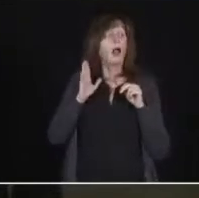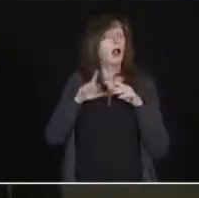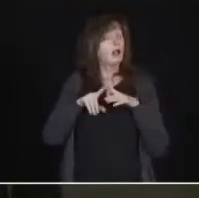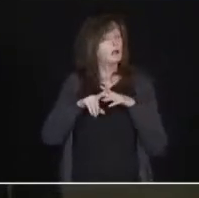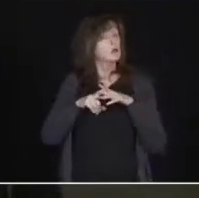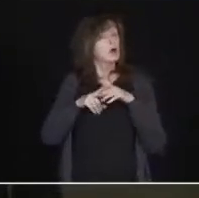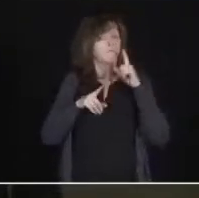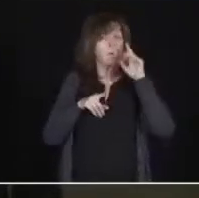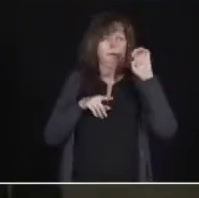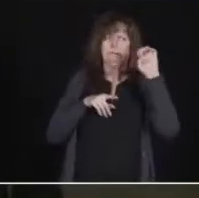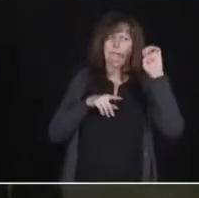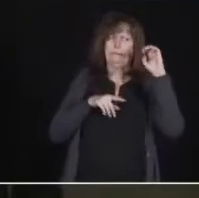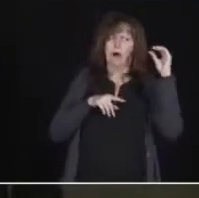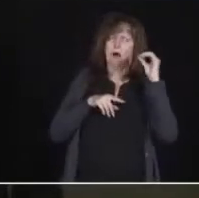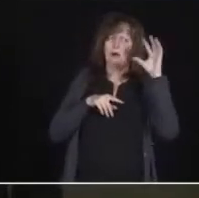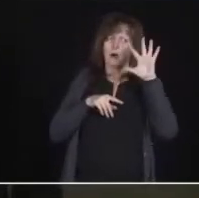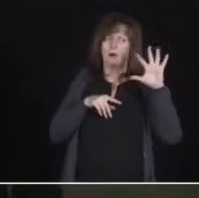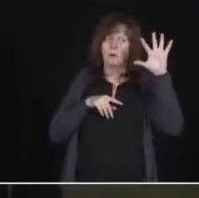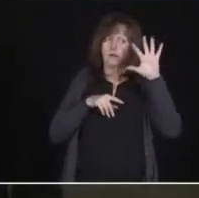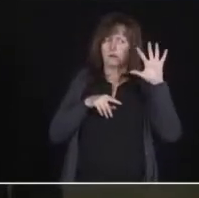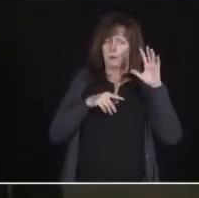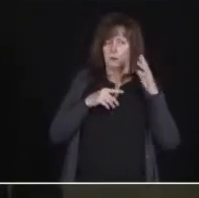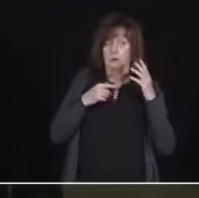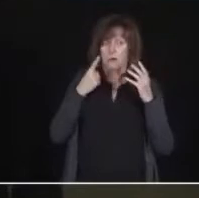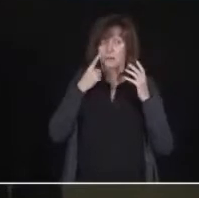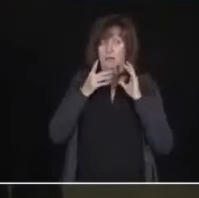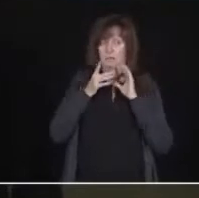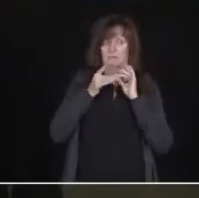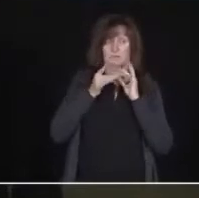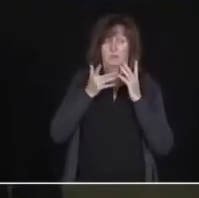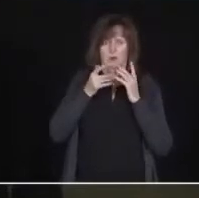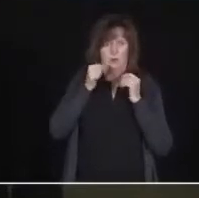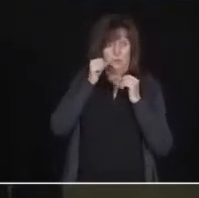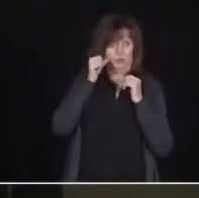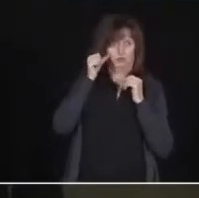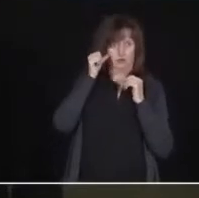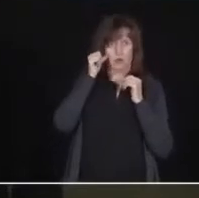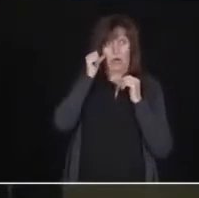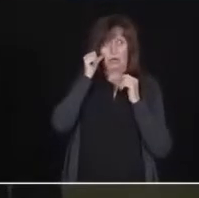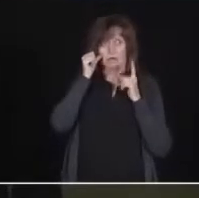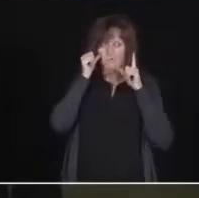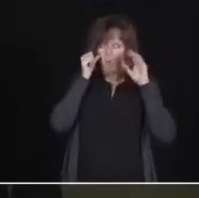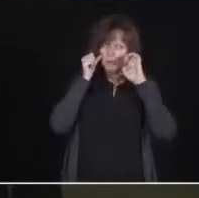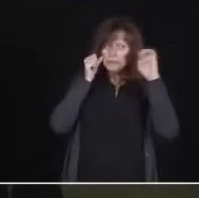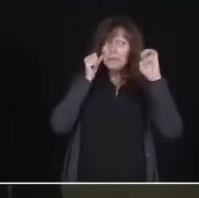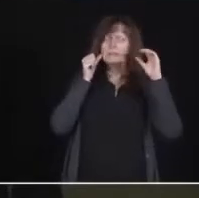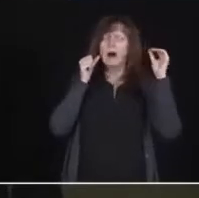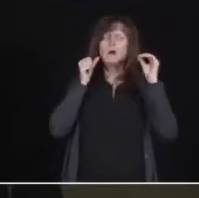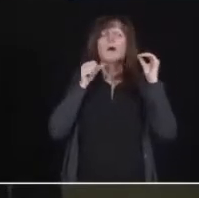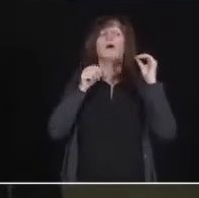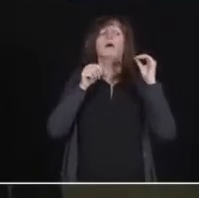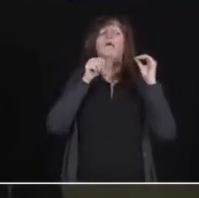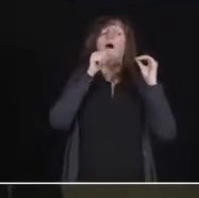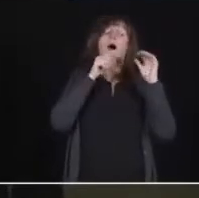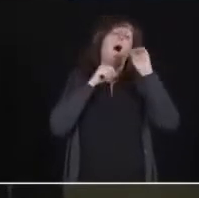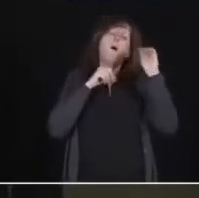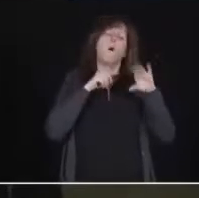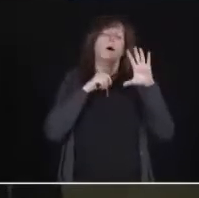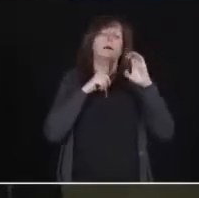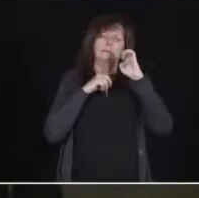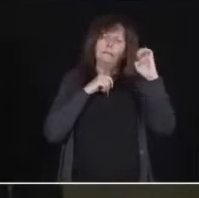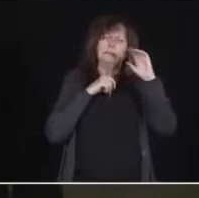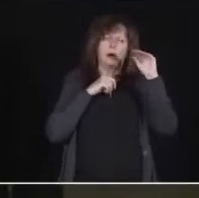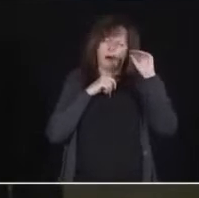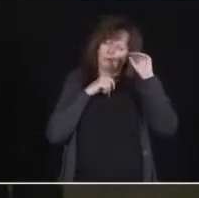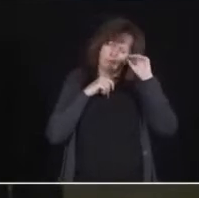that either today or yesterday. And are you going to bring in some restrictions for Eastern Ontario? Thank you. Thank you. And thank you for the question. As I've